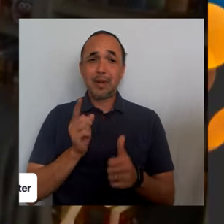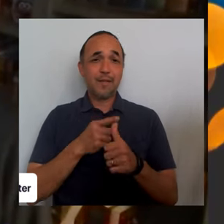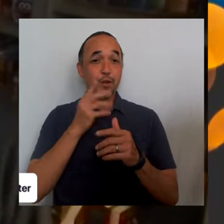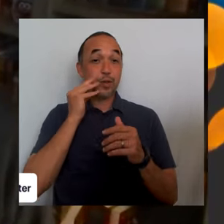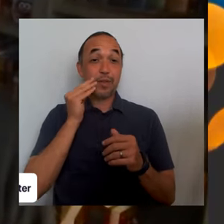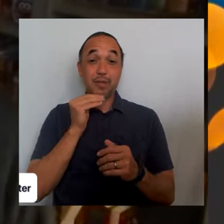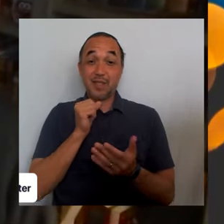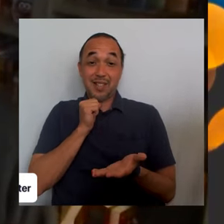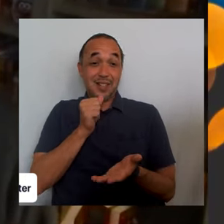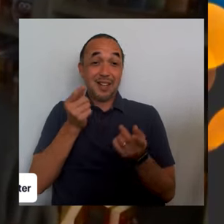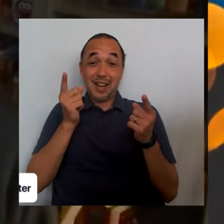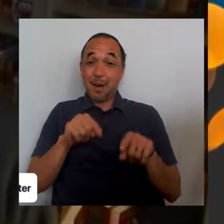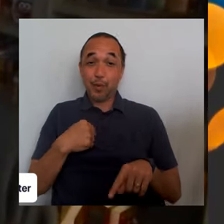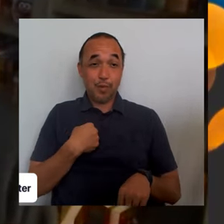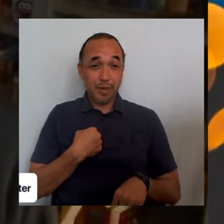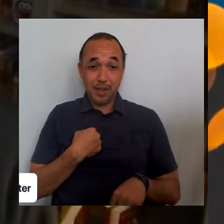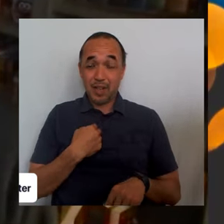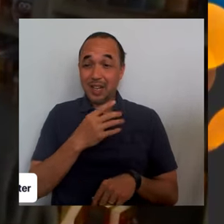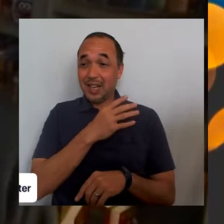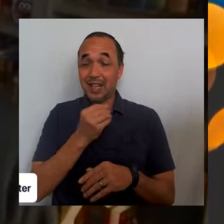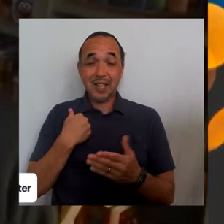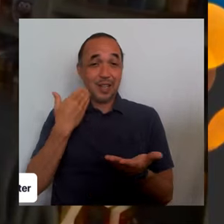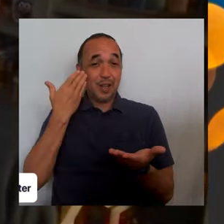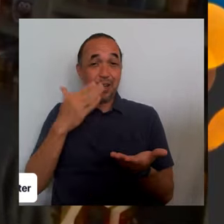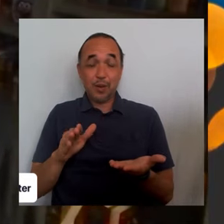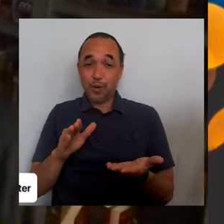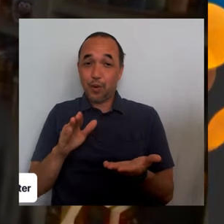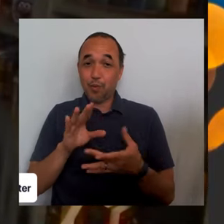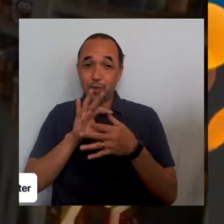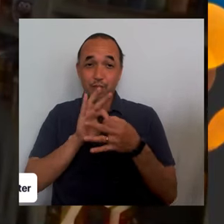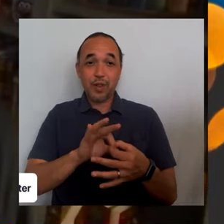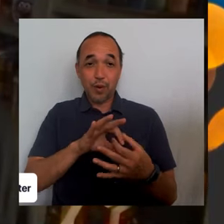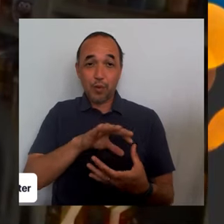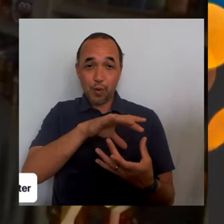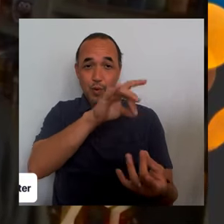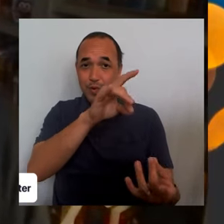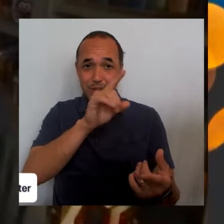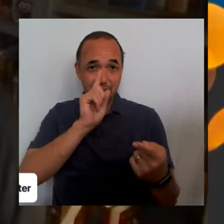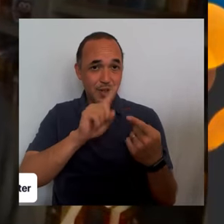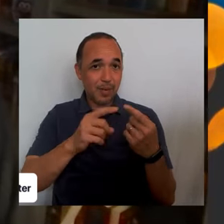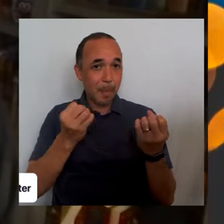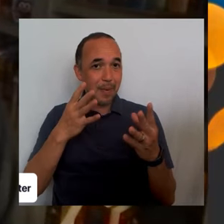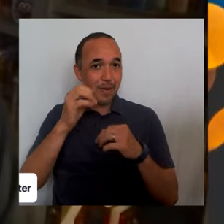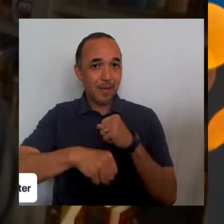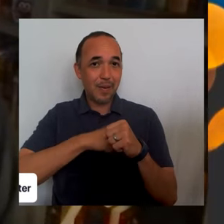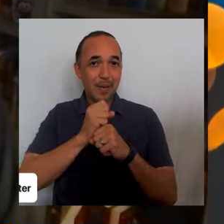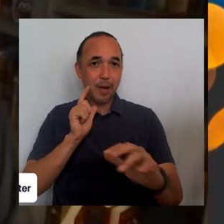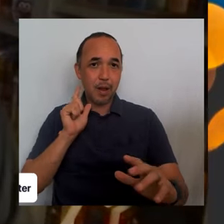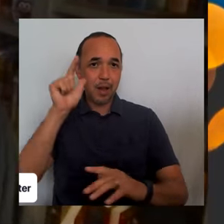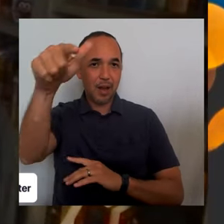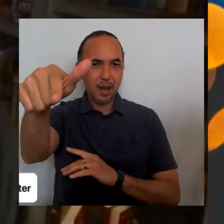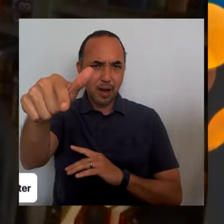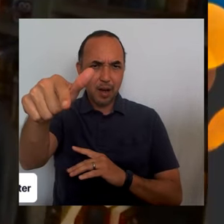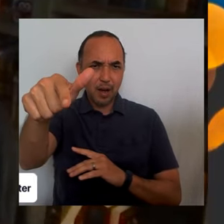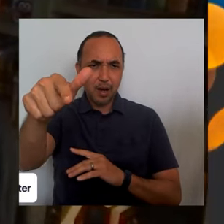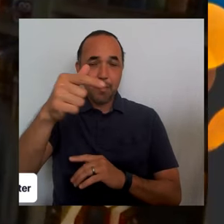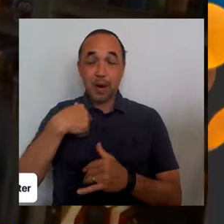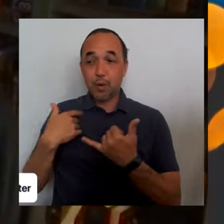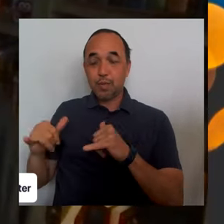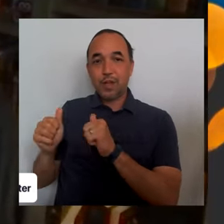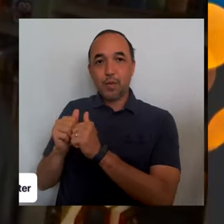many years later. But I was playing with a friend on her